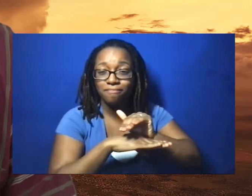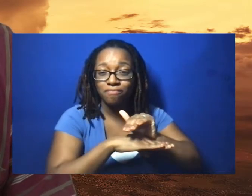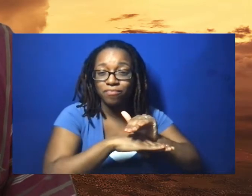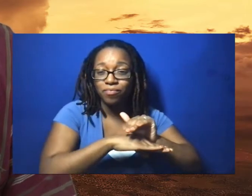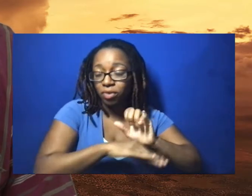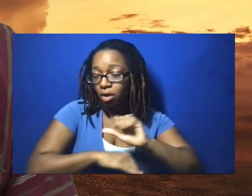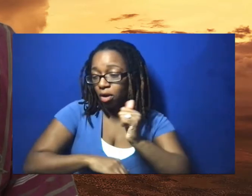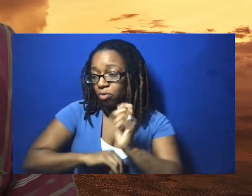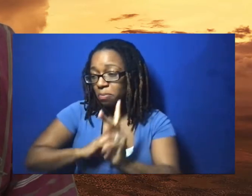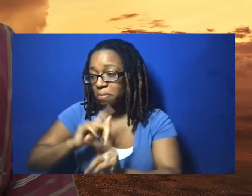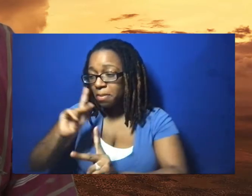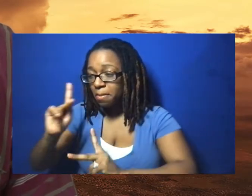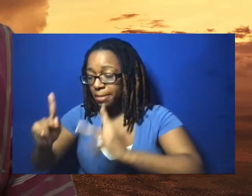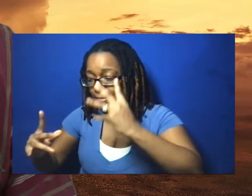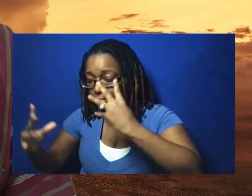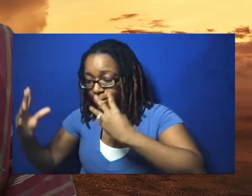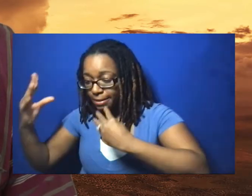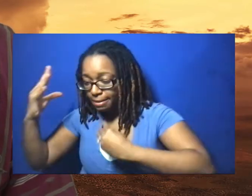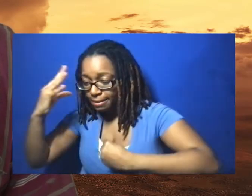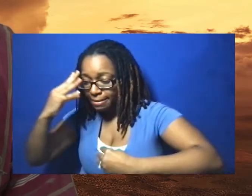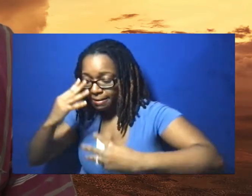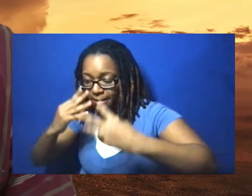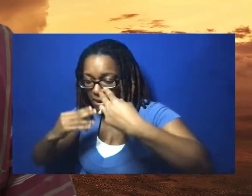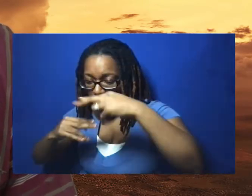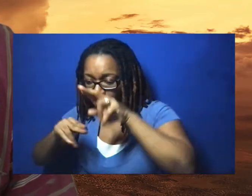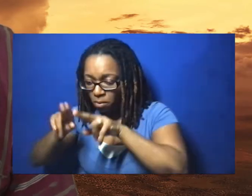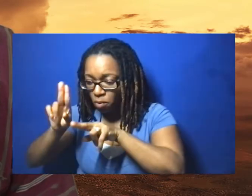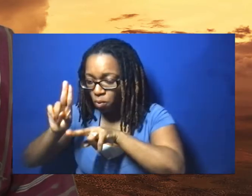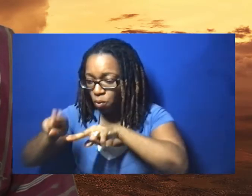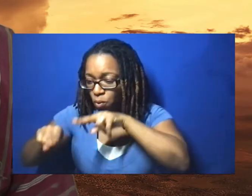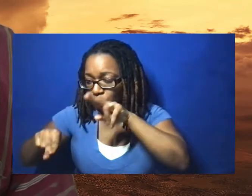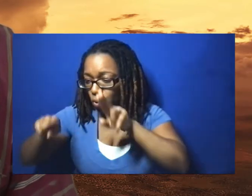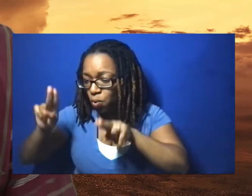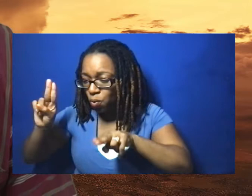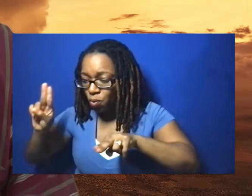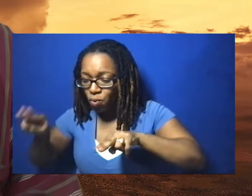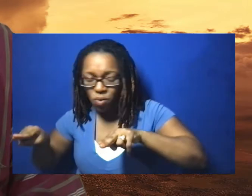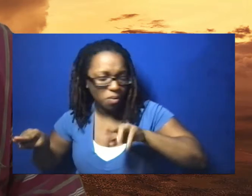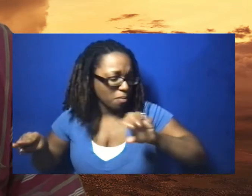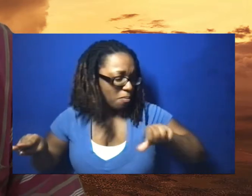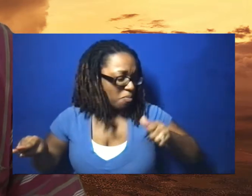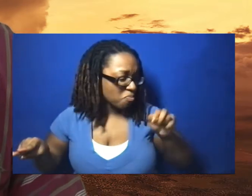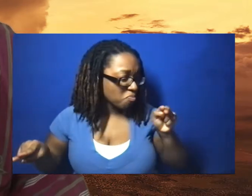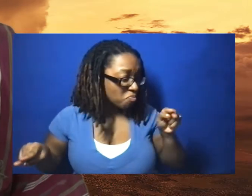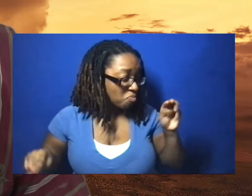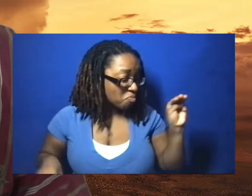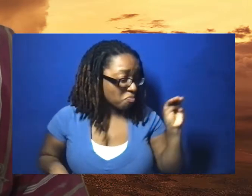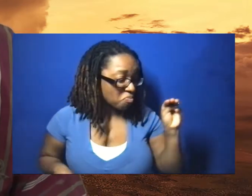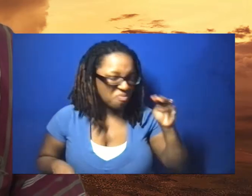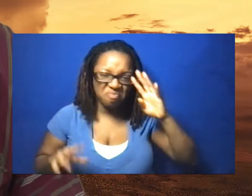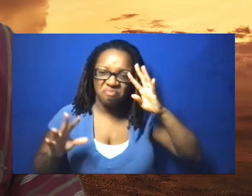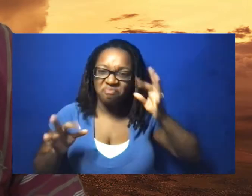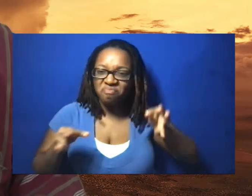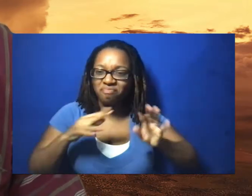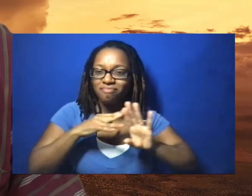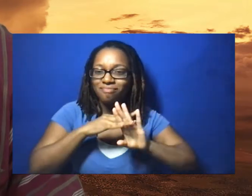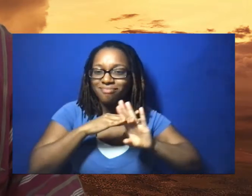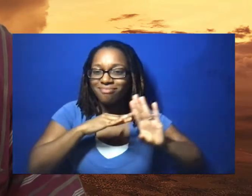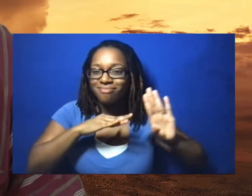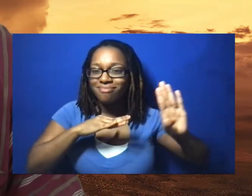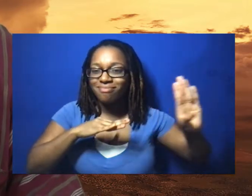sleeping, Mufunga decided to run away. He got in his